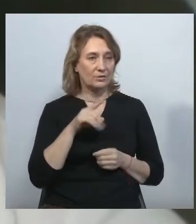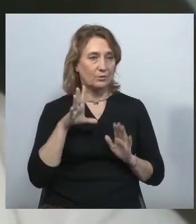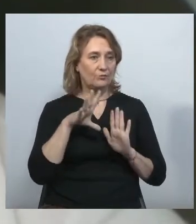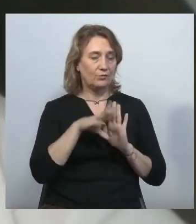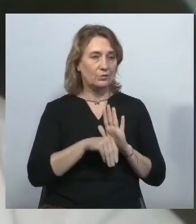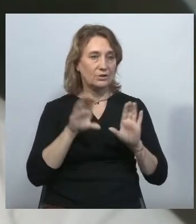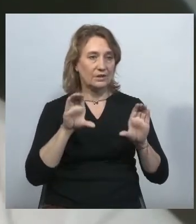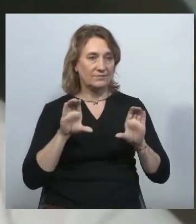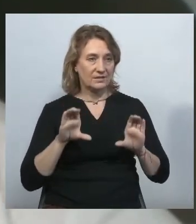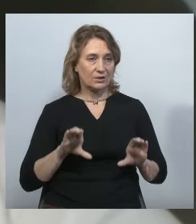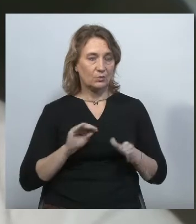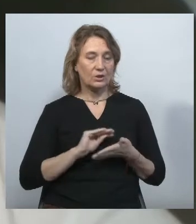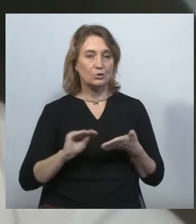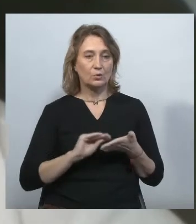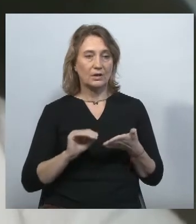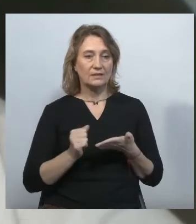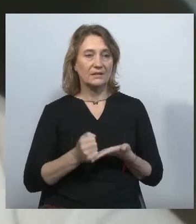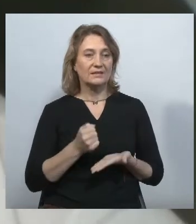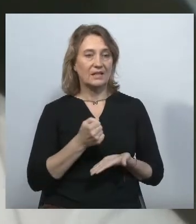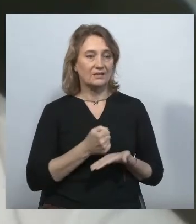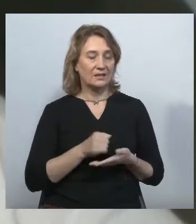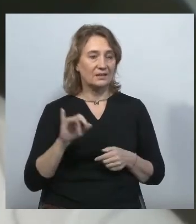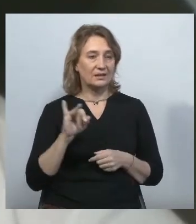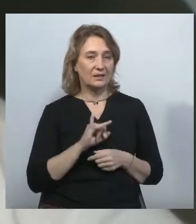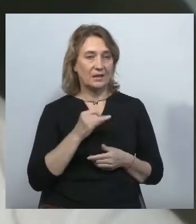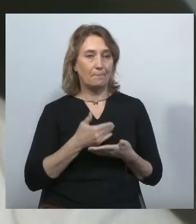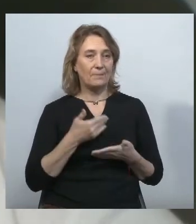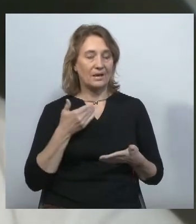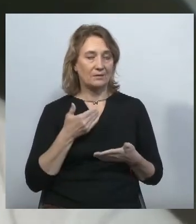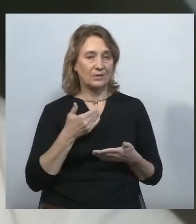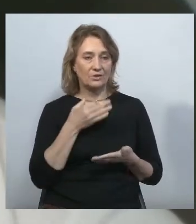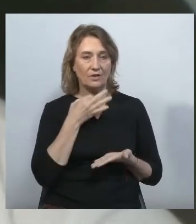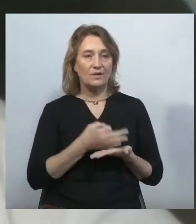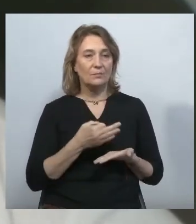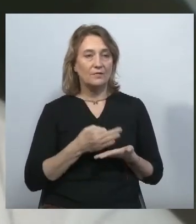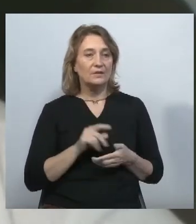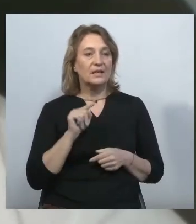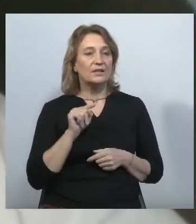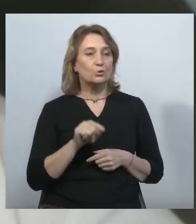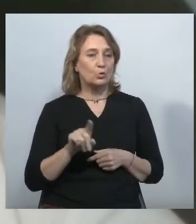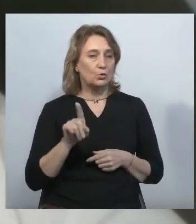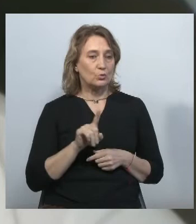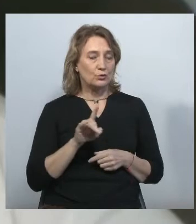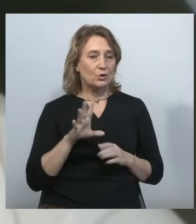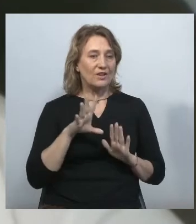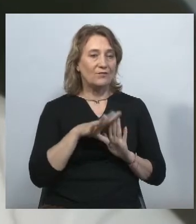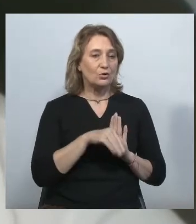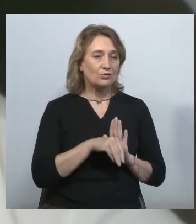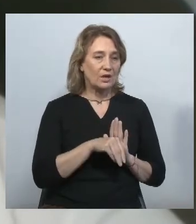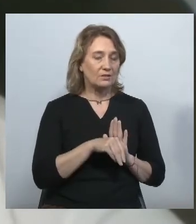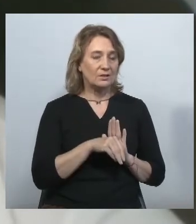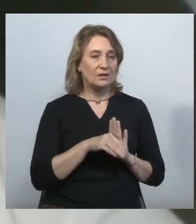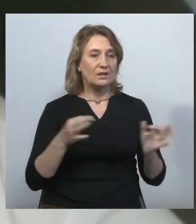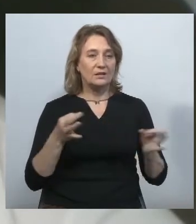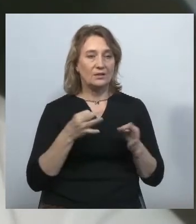There were thoughts and ideas to include media standards to this draft law as well, but